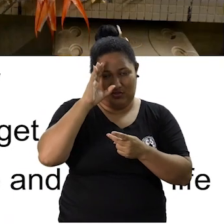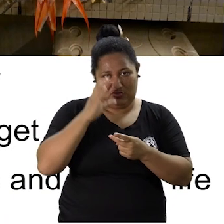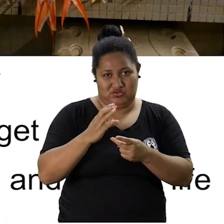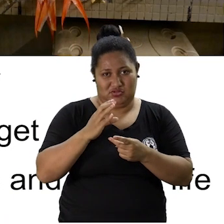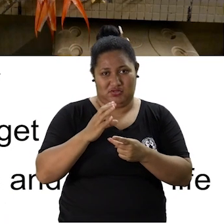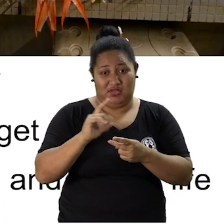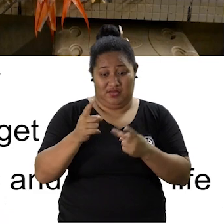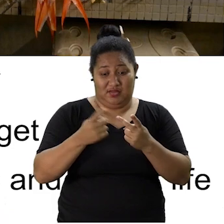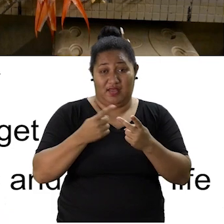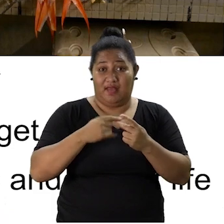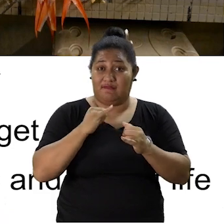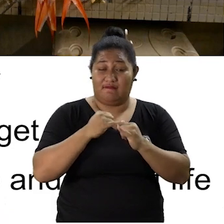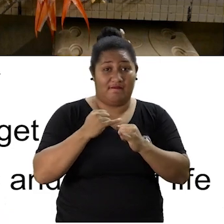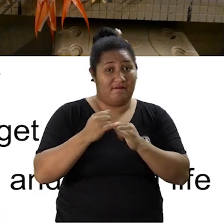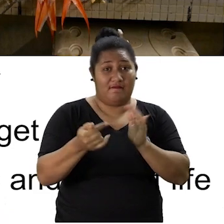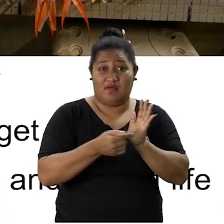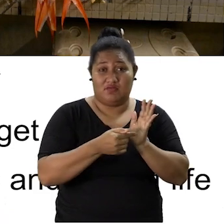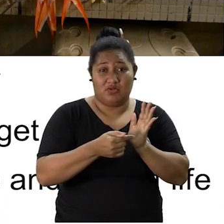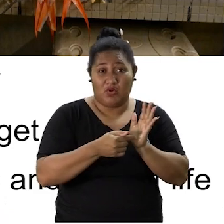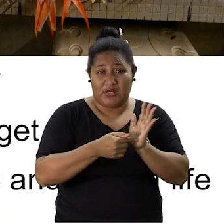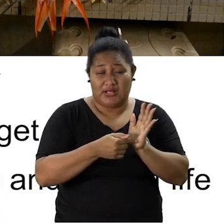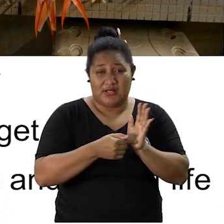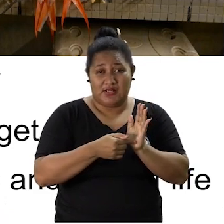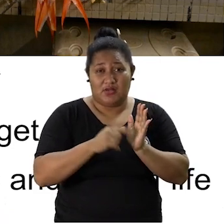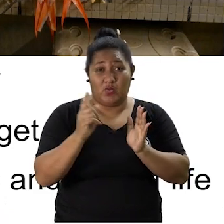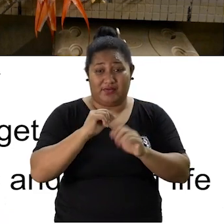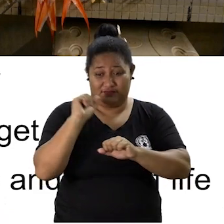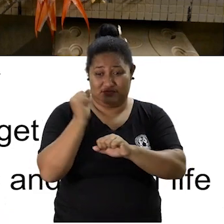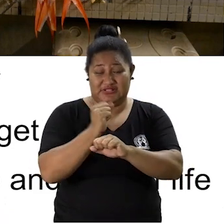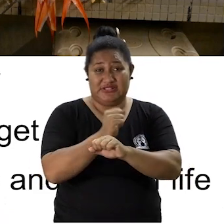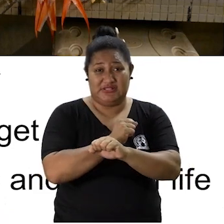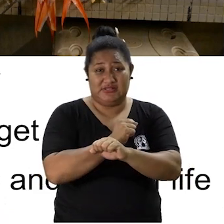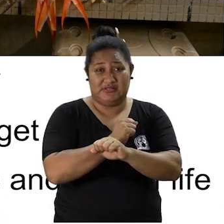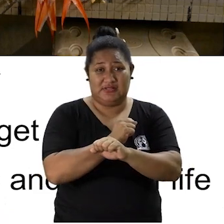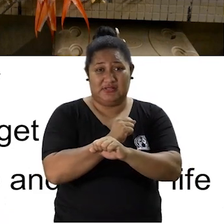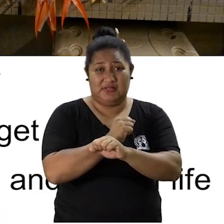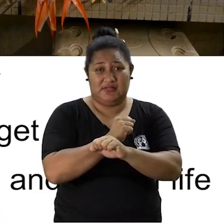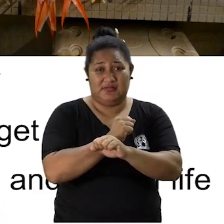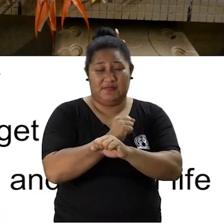Ia malisi vaenga tā ua ia le ngatai whale. It's o